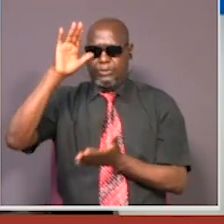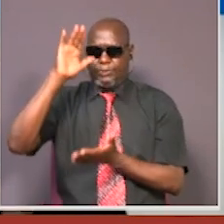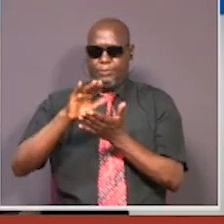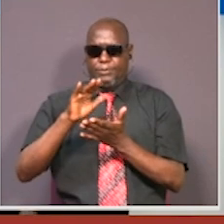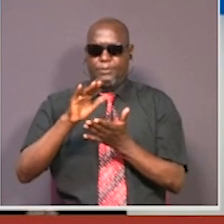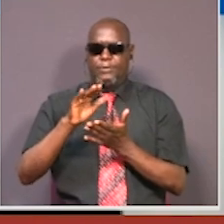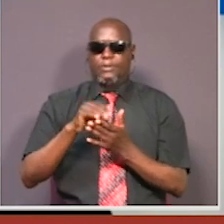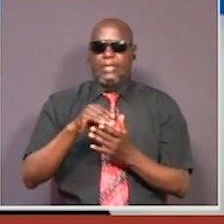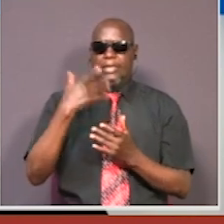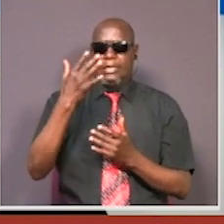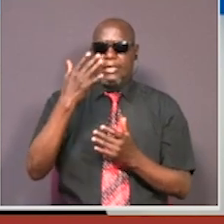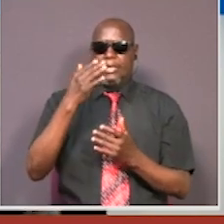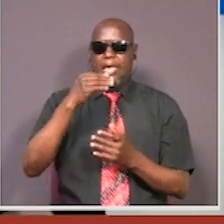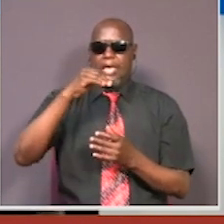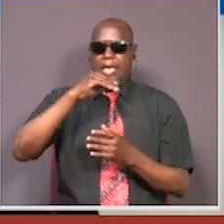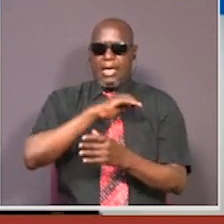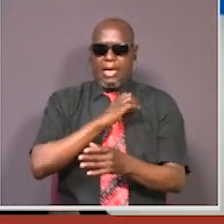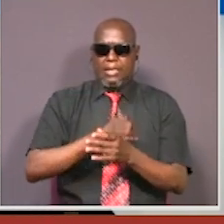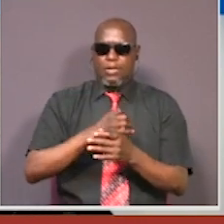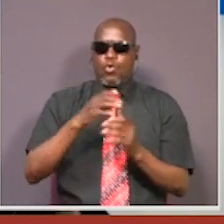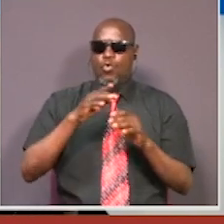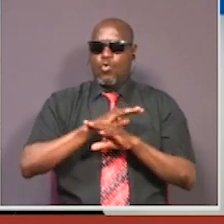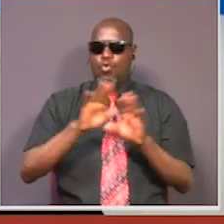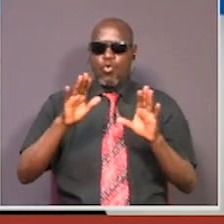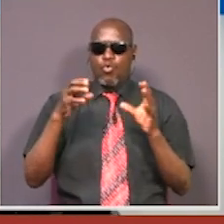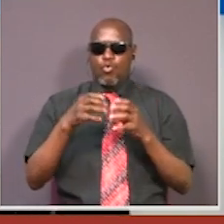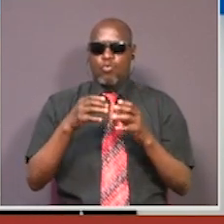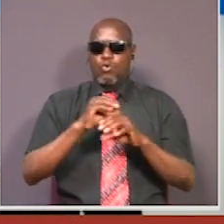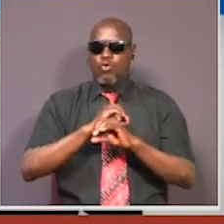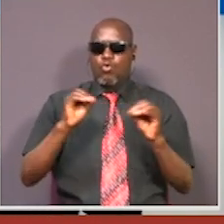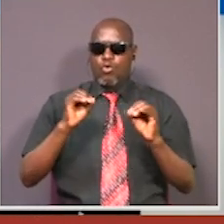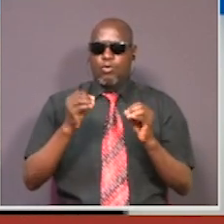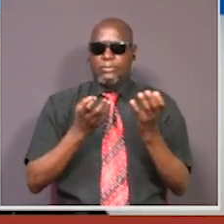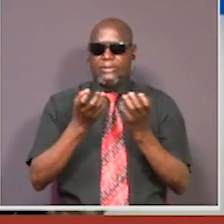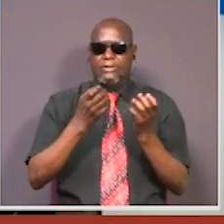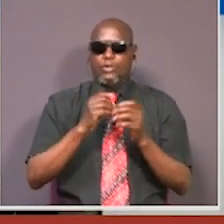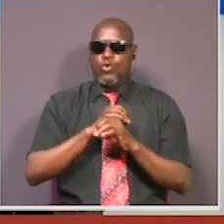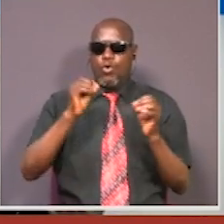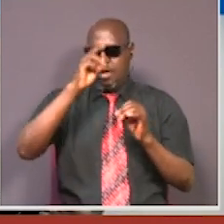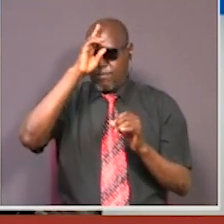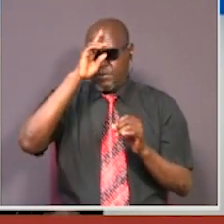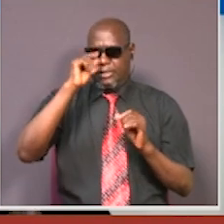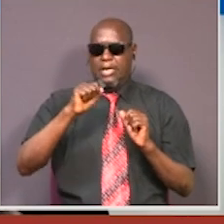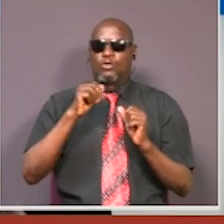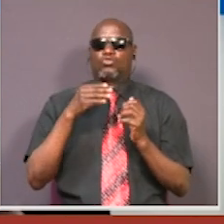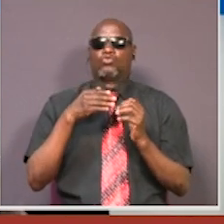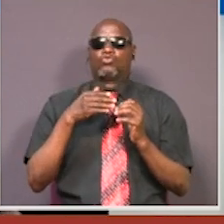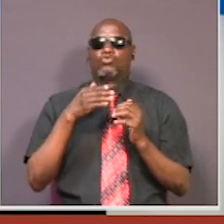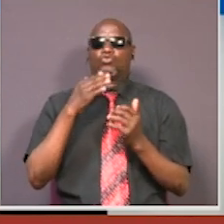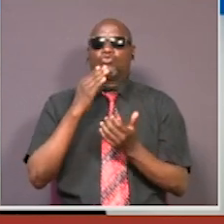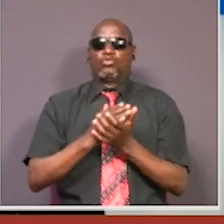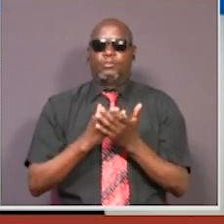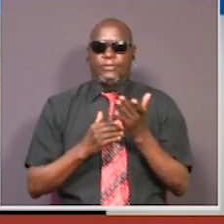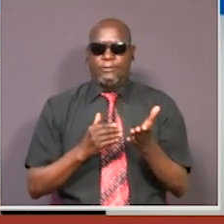here. No group, no business, and no government can stop it. But you can